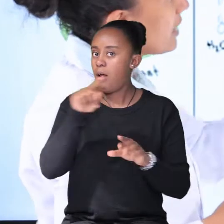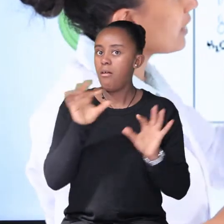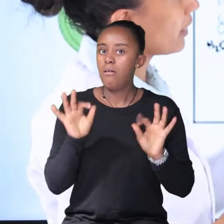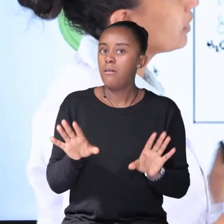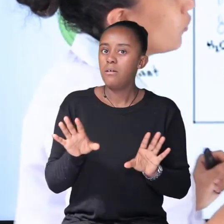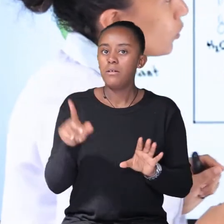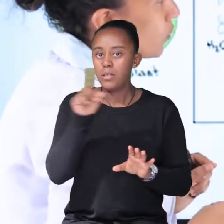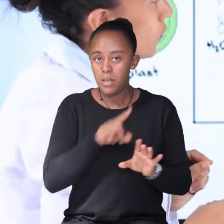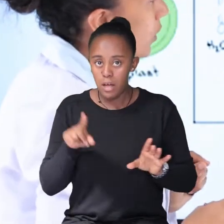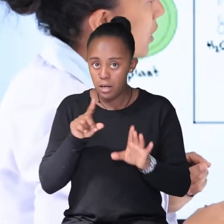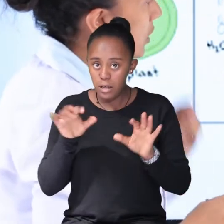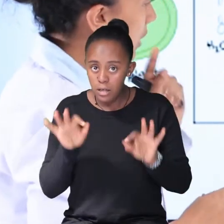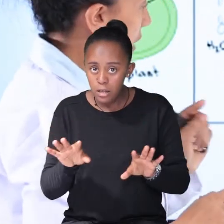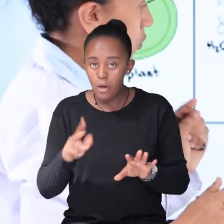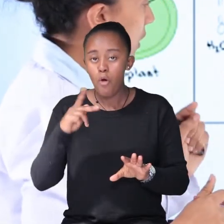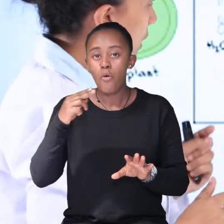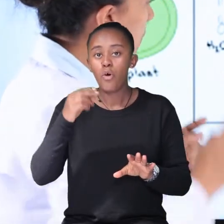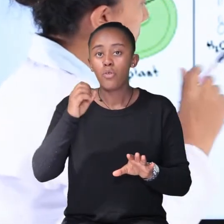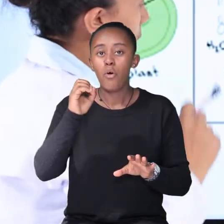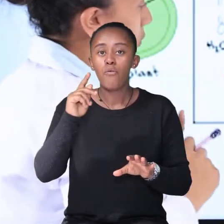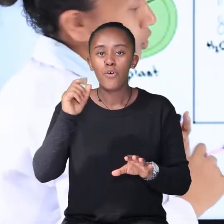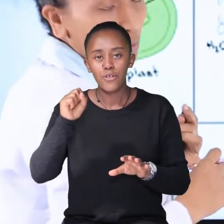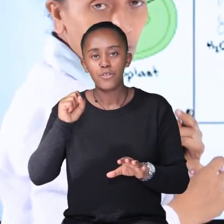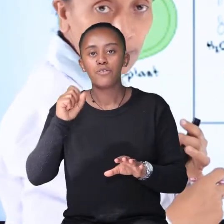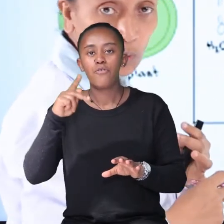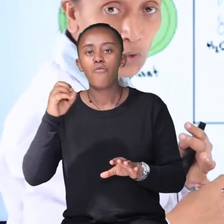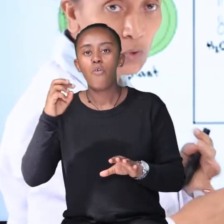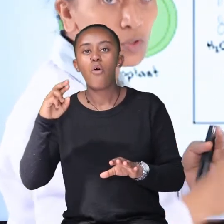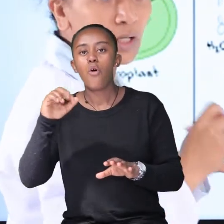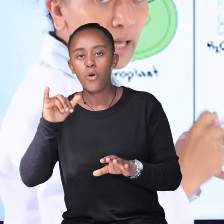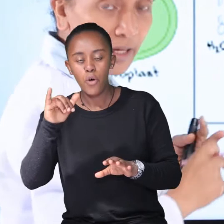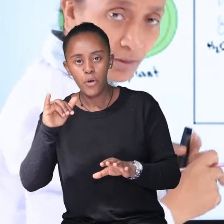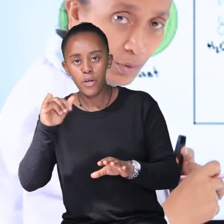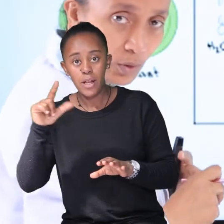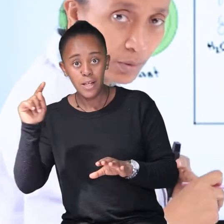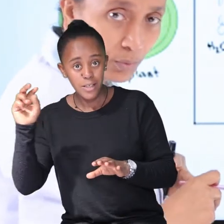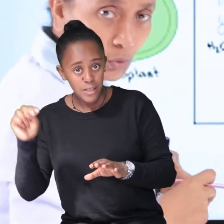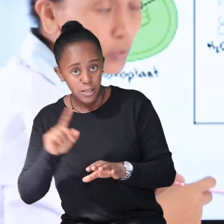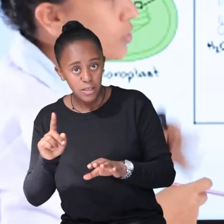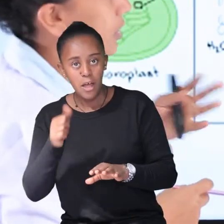In non-cyclic photophosphorylation, as we said, oxygen will be produced,